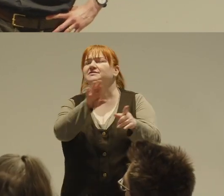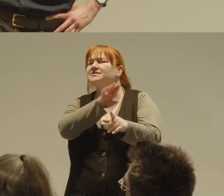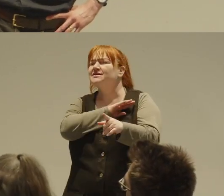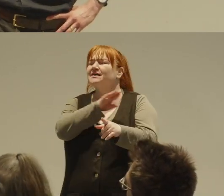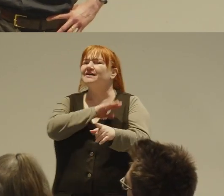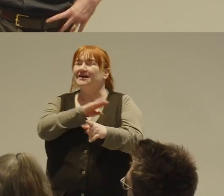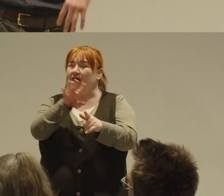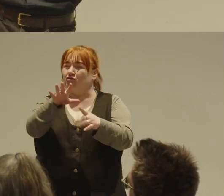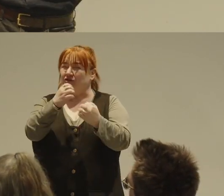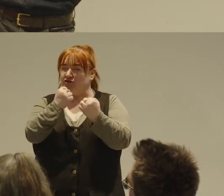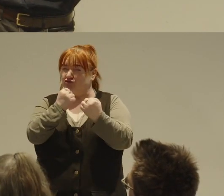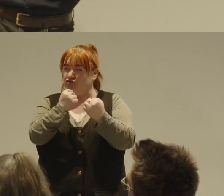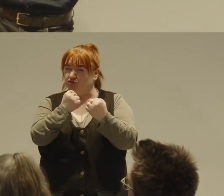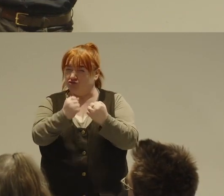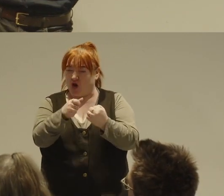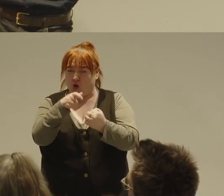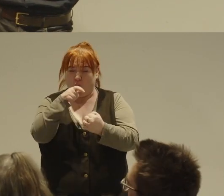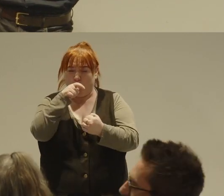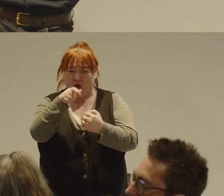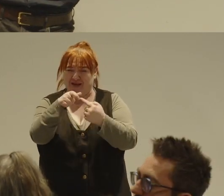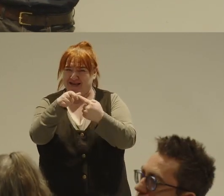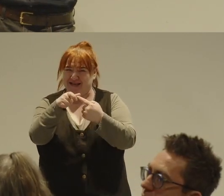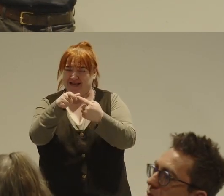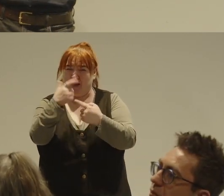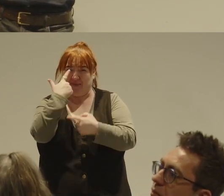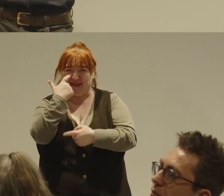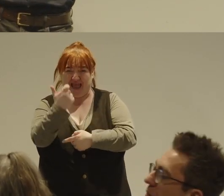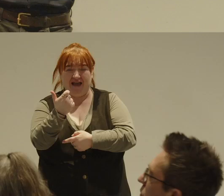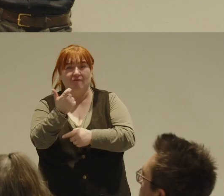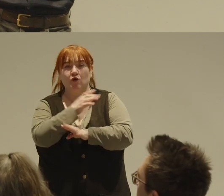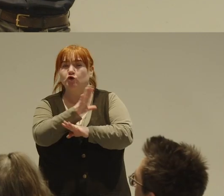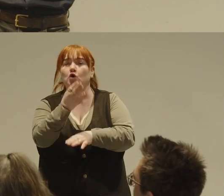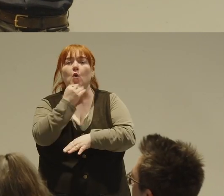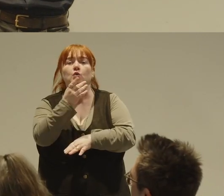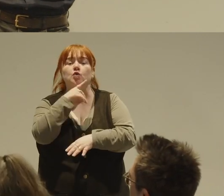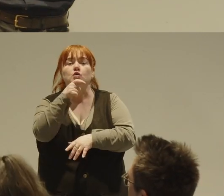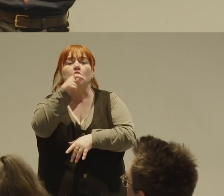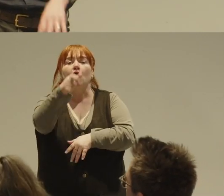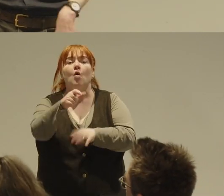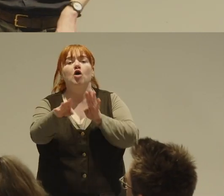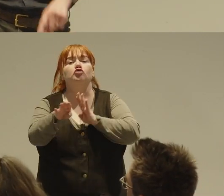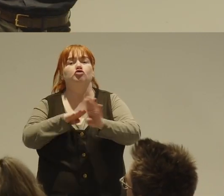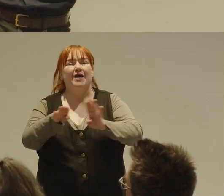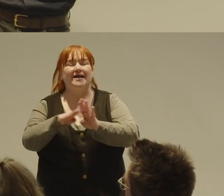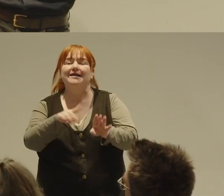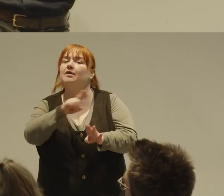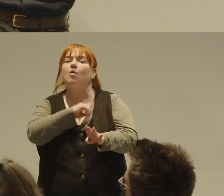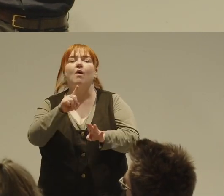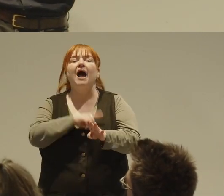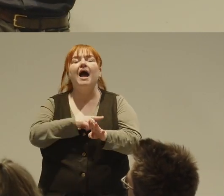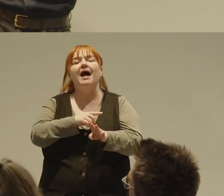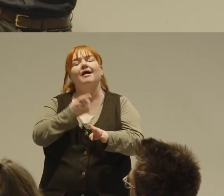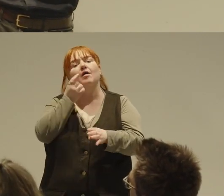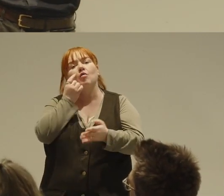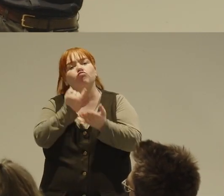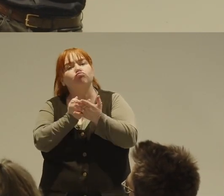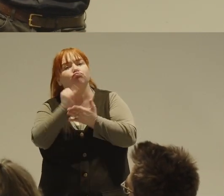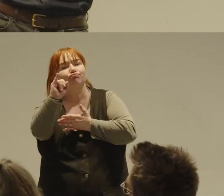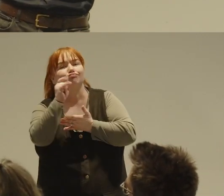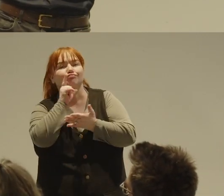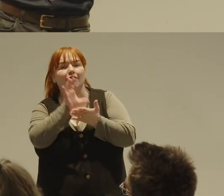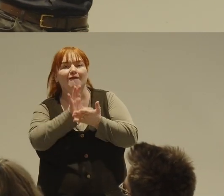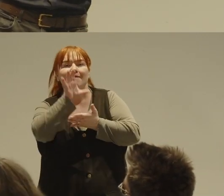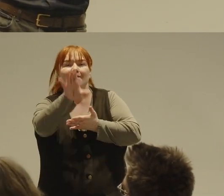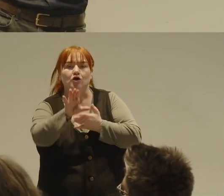fund training, don't use the word training. Even if we know that it's correct, it might spook an advisor. So there's a couple of things. It's a